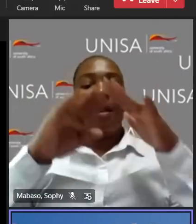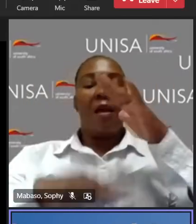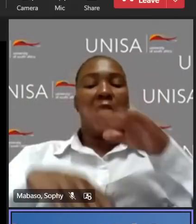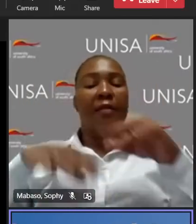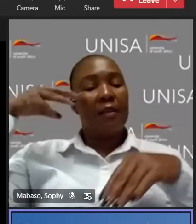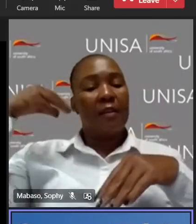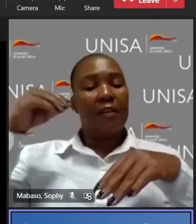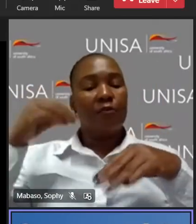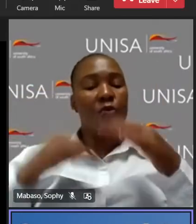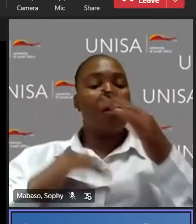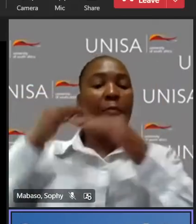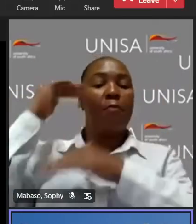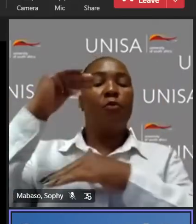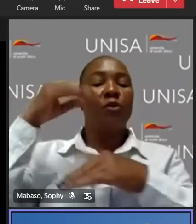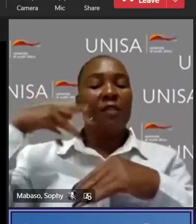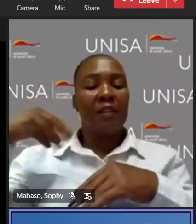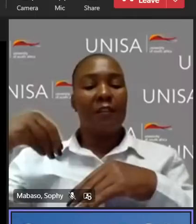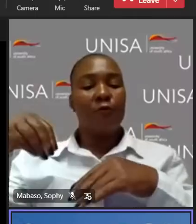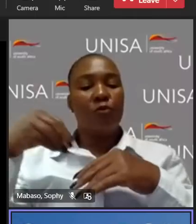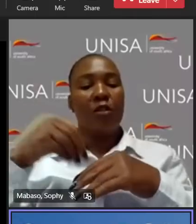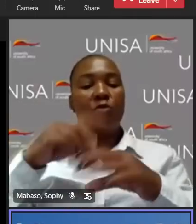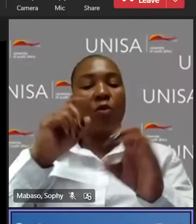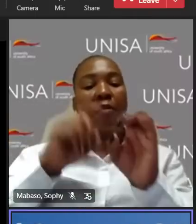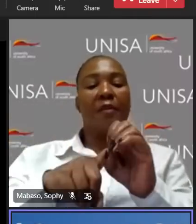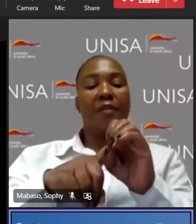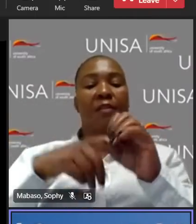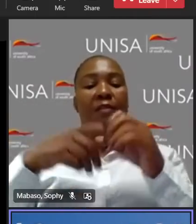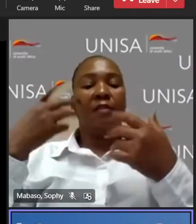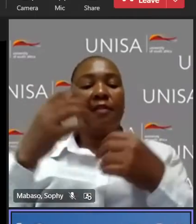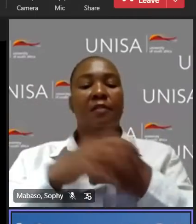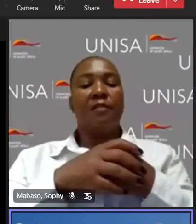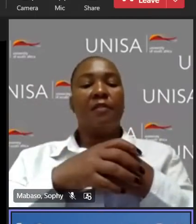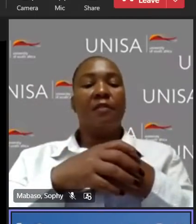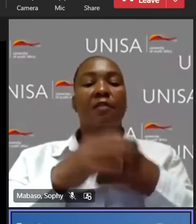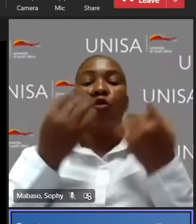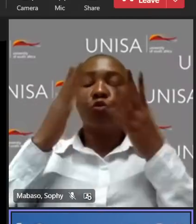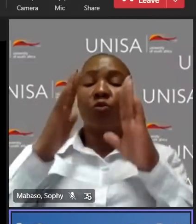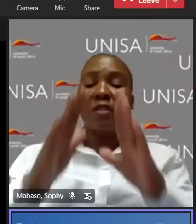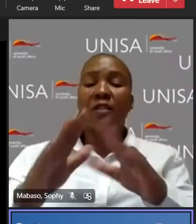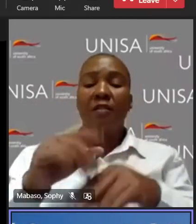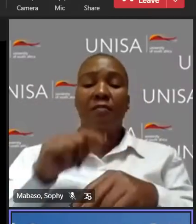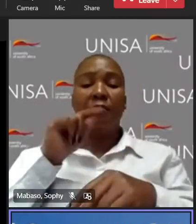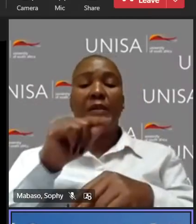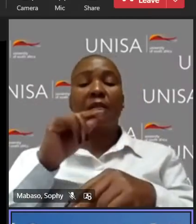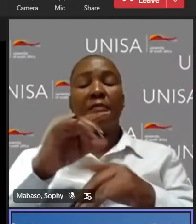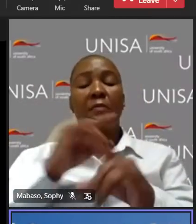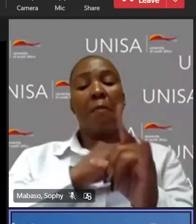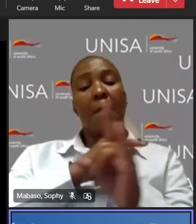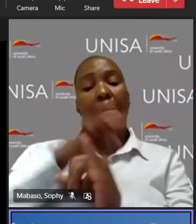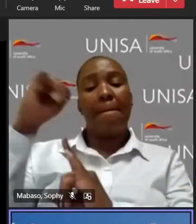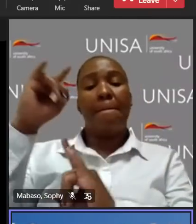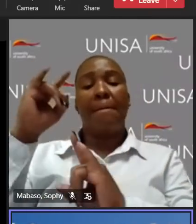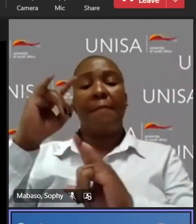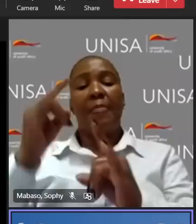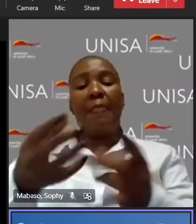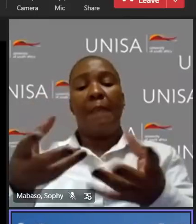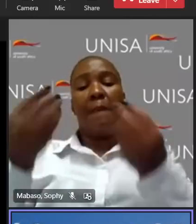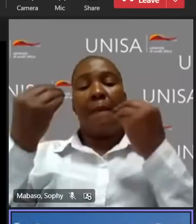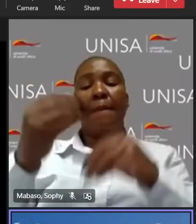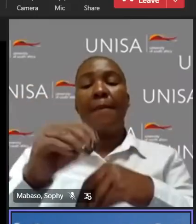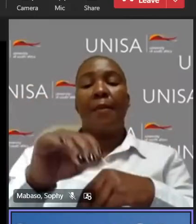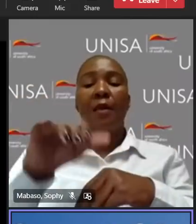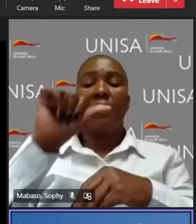and postgraduate qualifications. Students must have obtained the